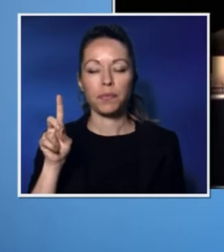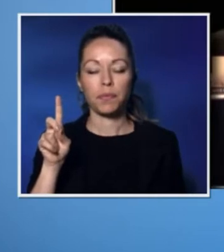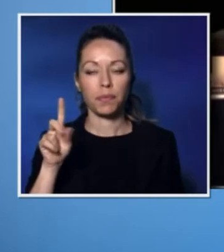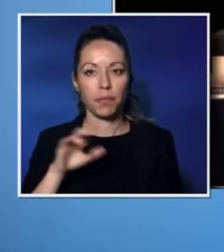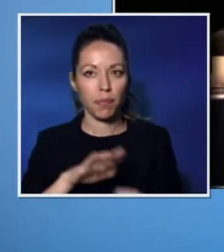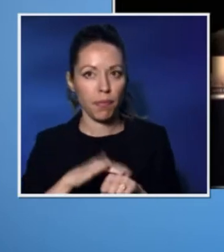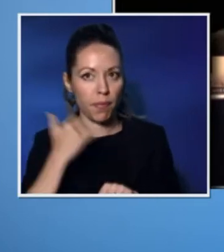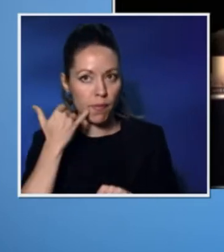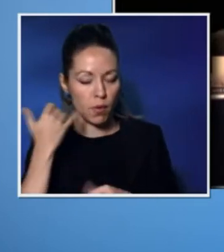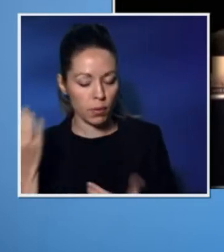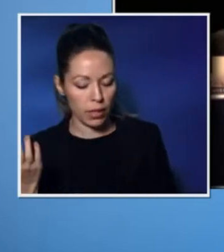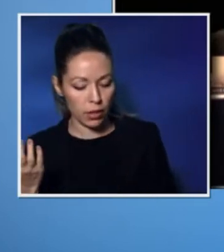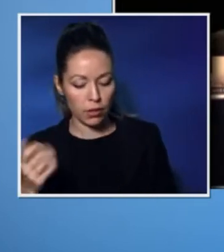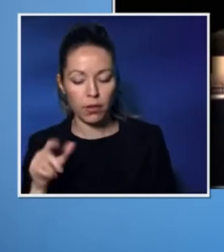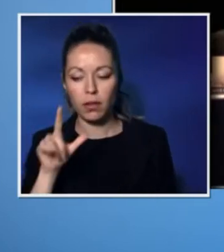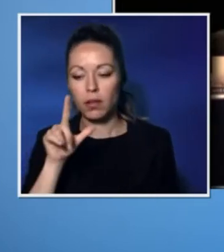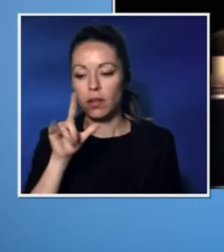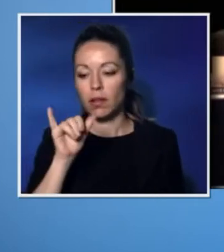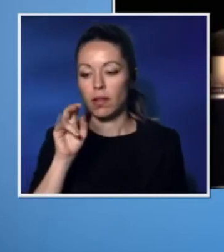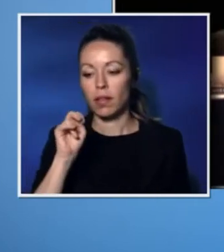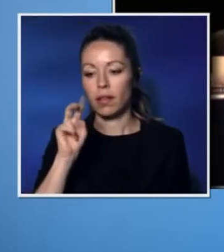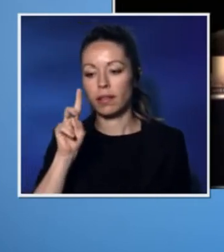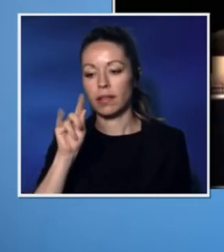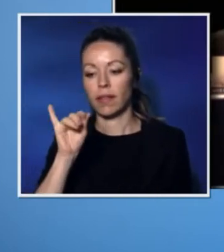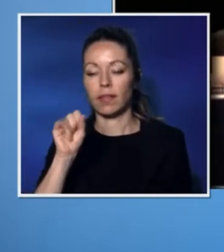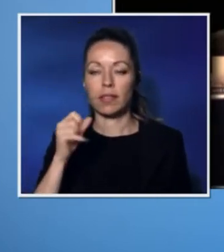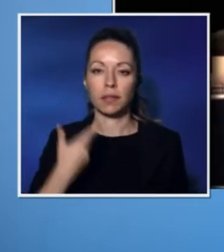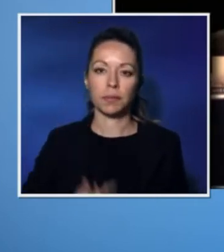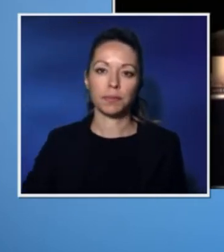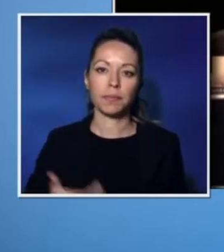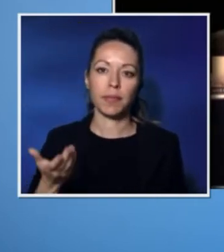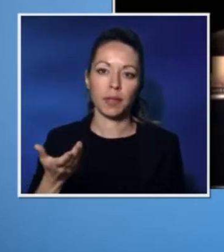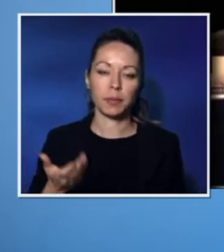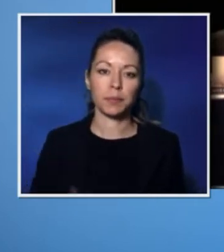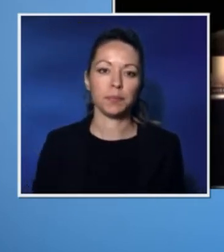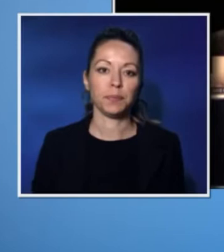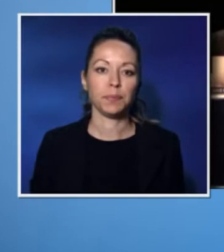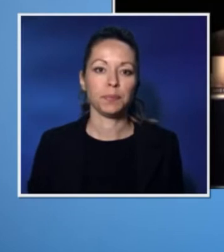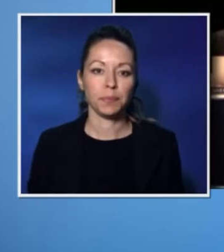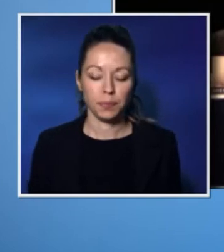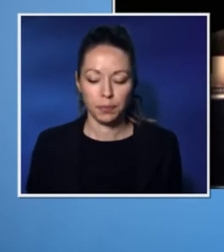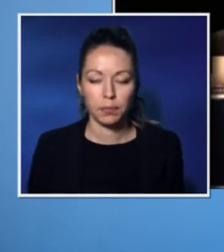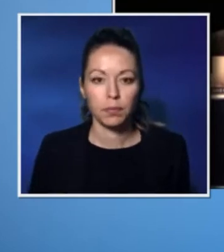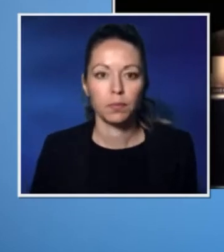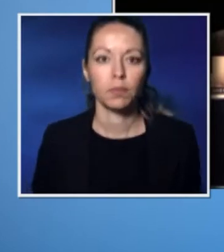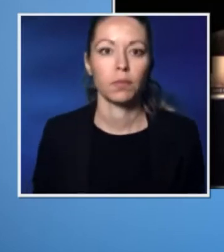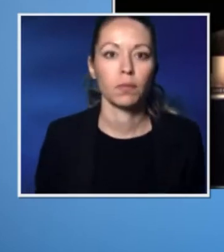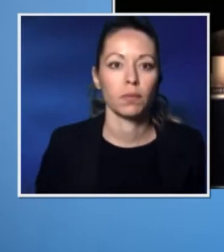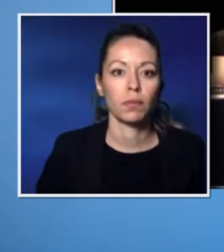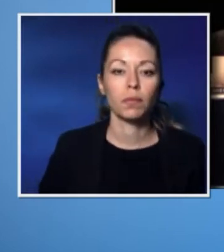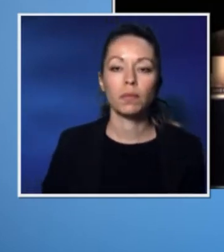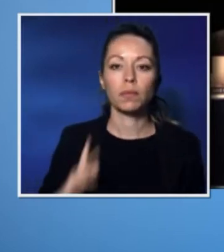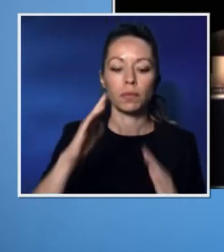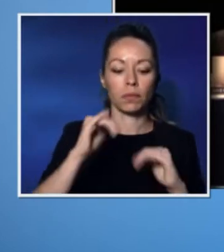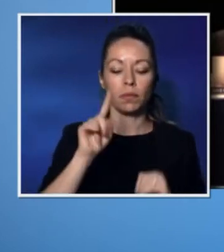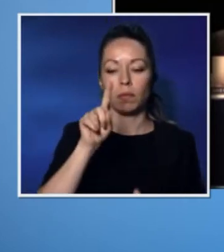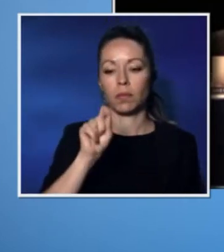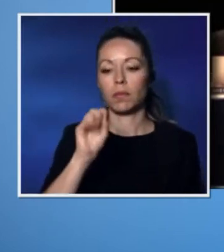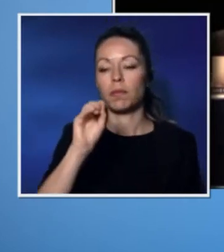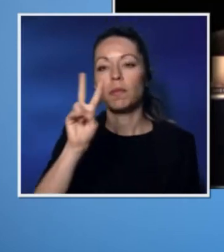Here. and Lynn Davison is present. Thank you. Next is item